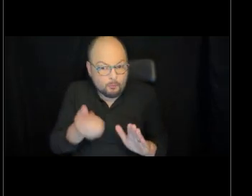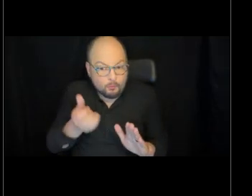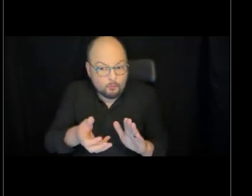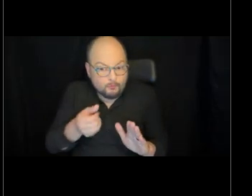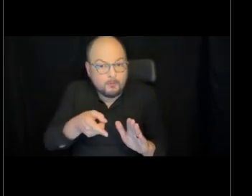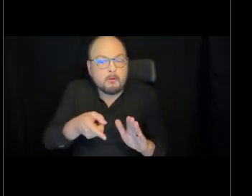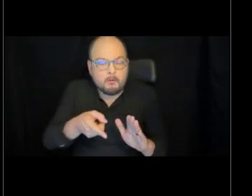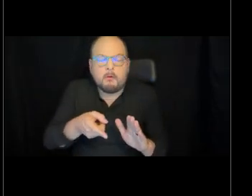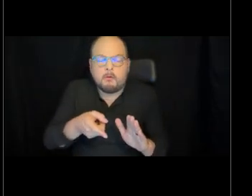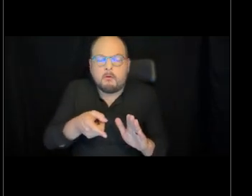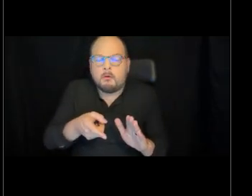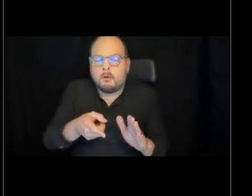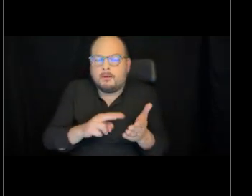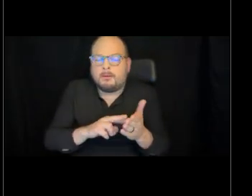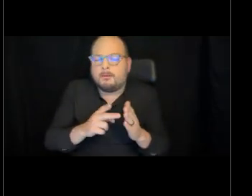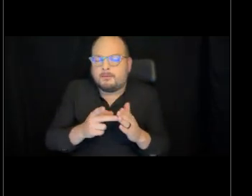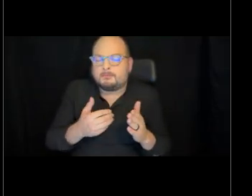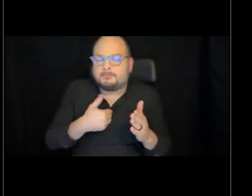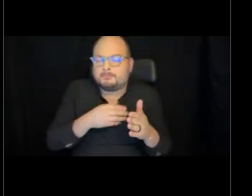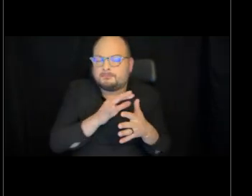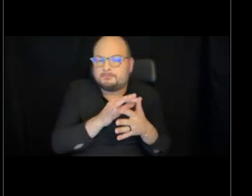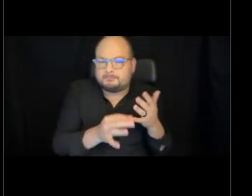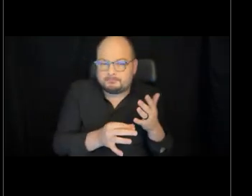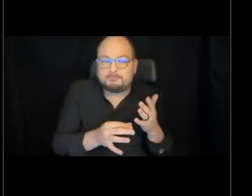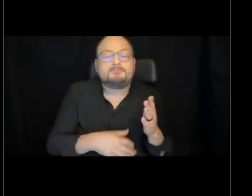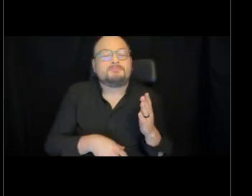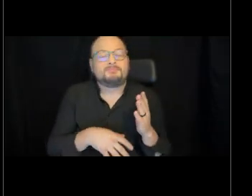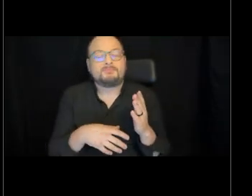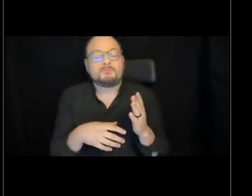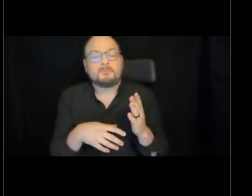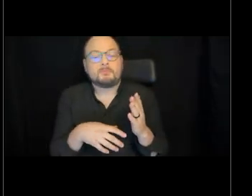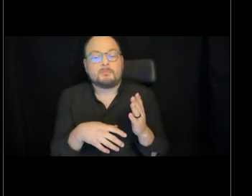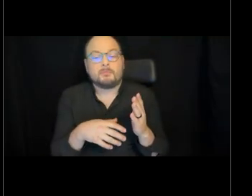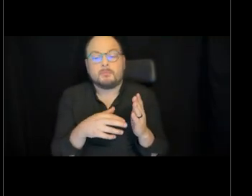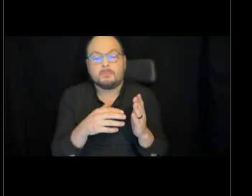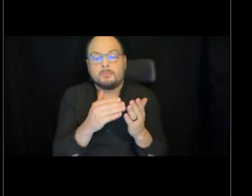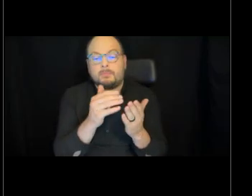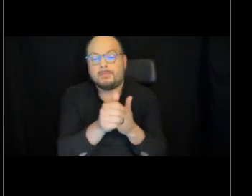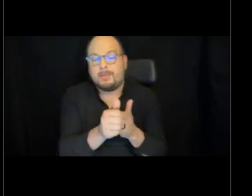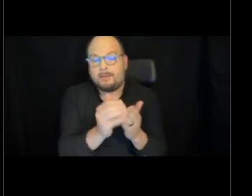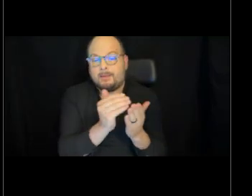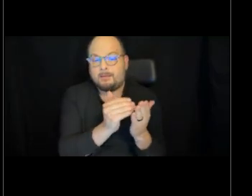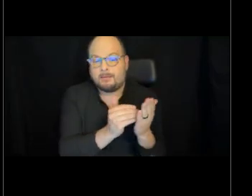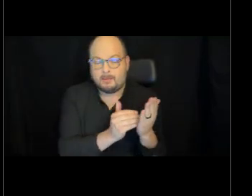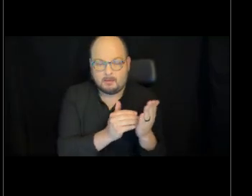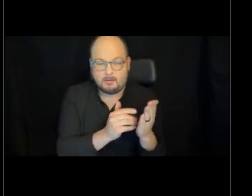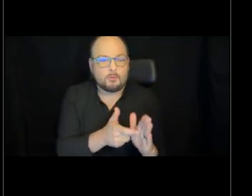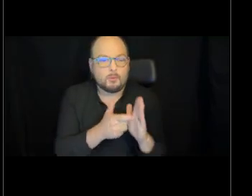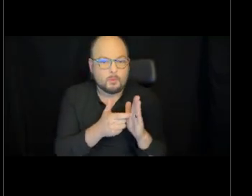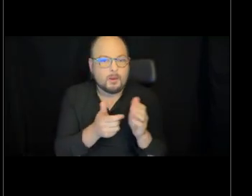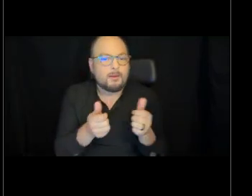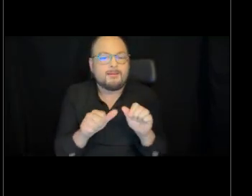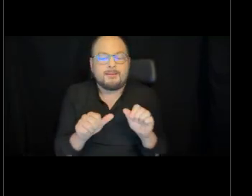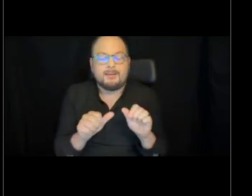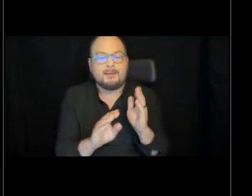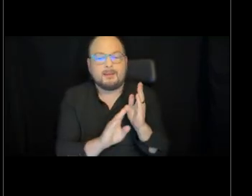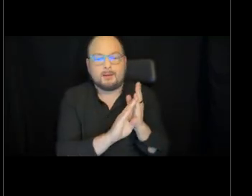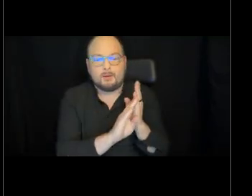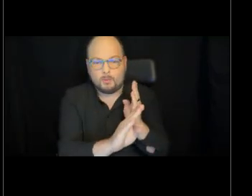guidelines require that the floor, walls, and cabinet faces of knee space